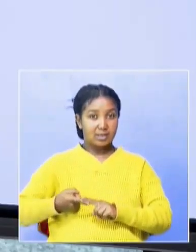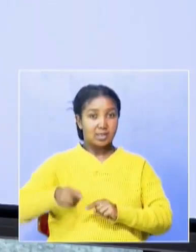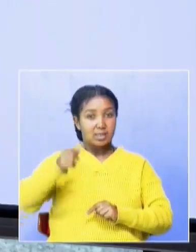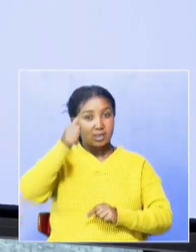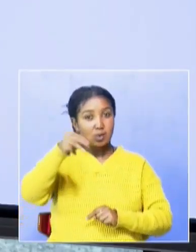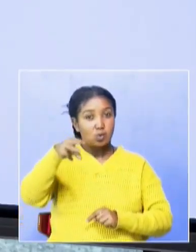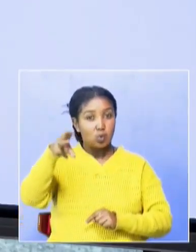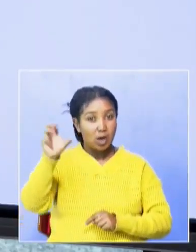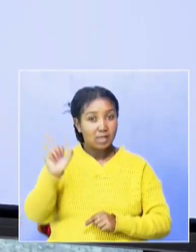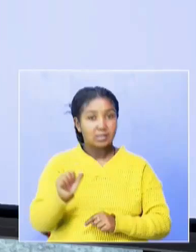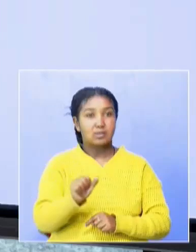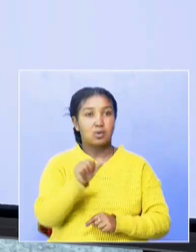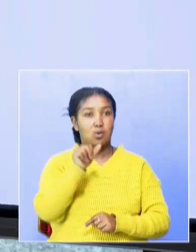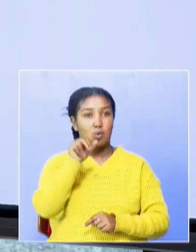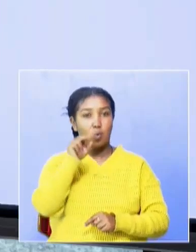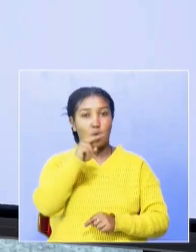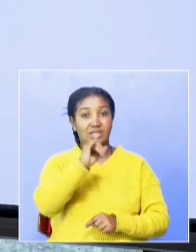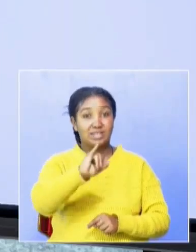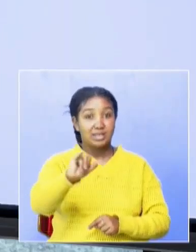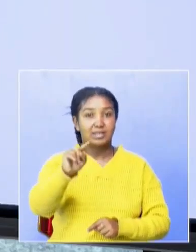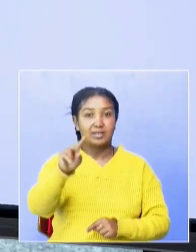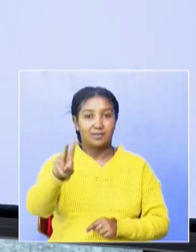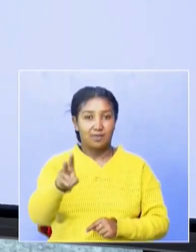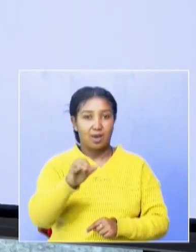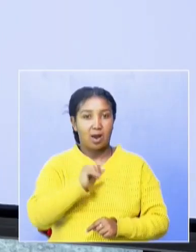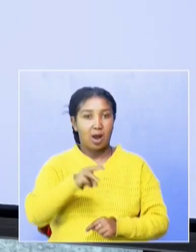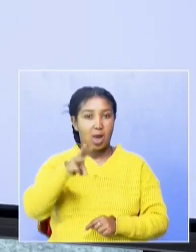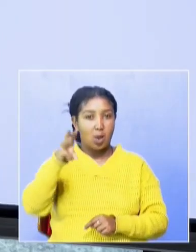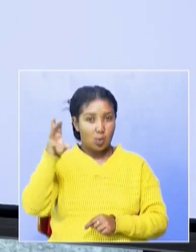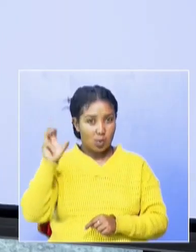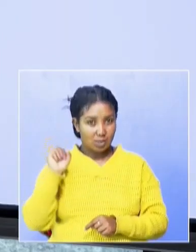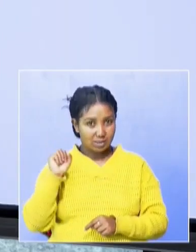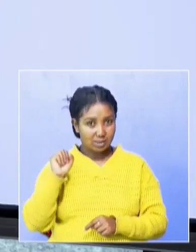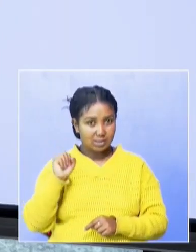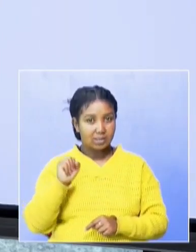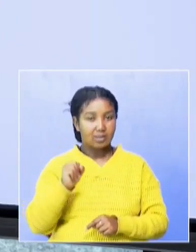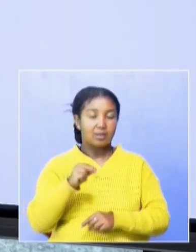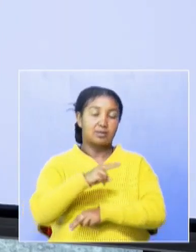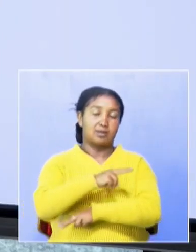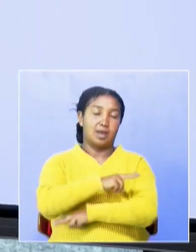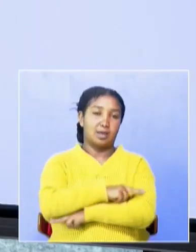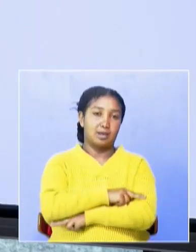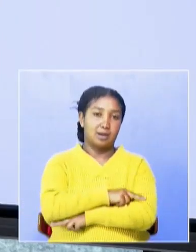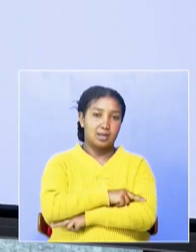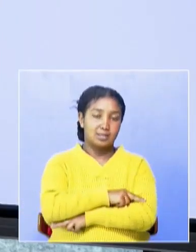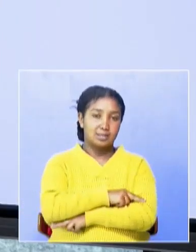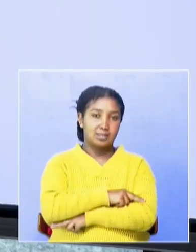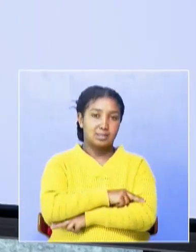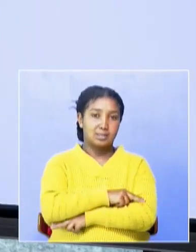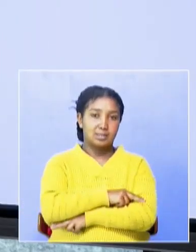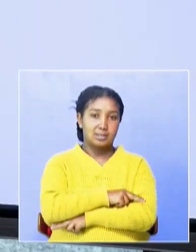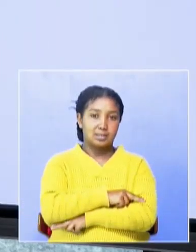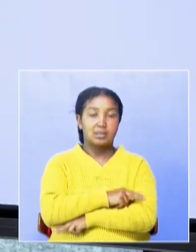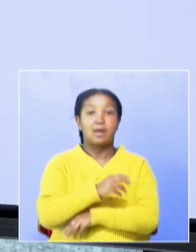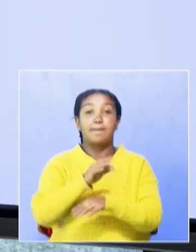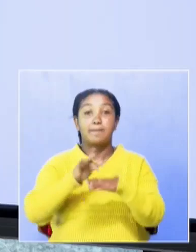he was watching TV. I was taking a rest.